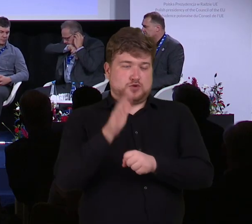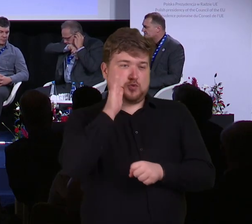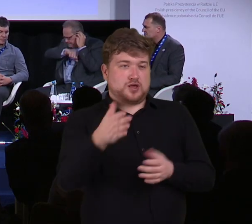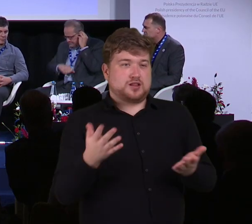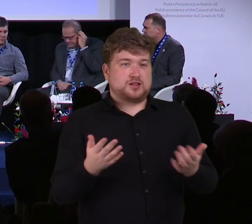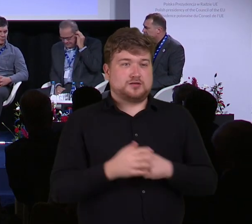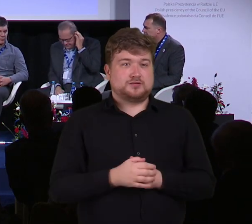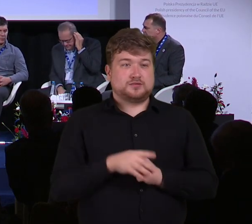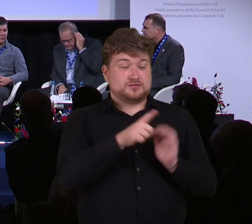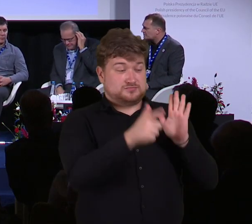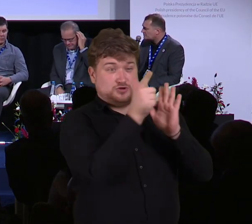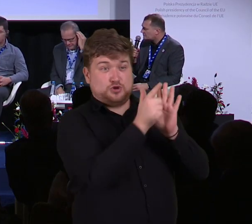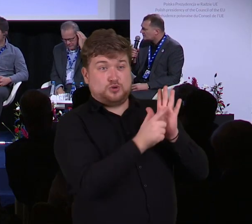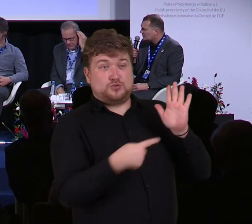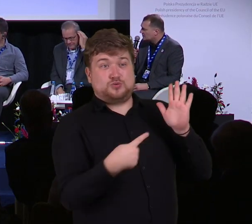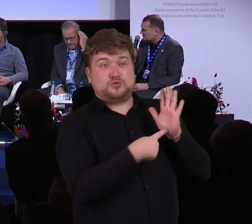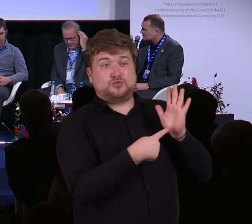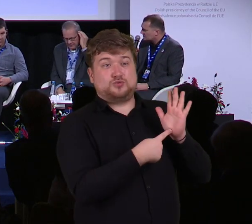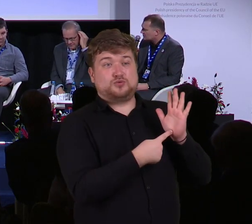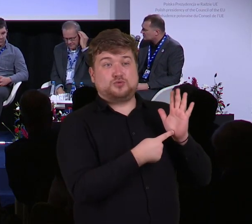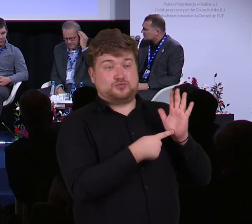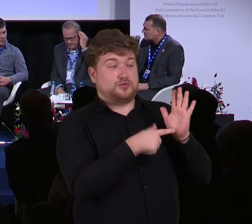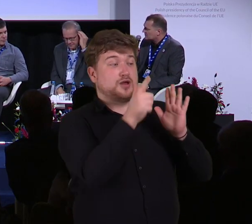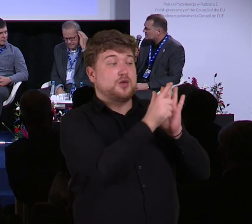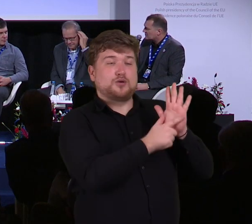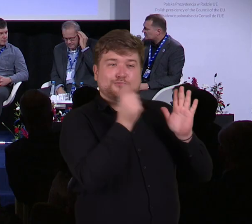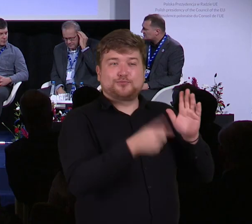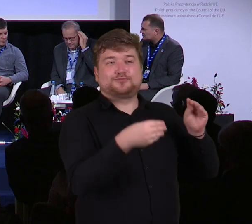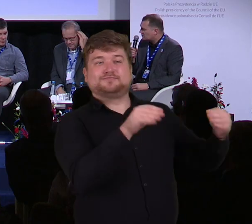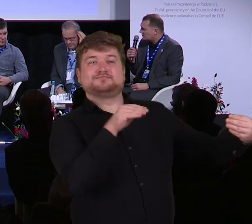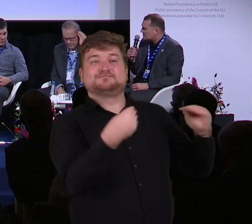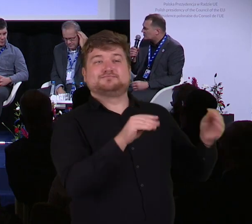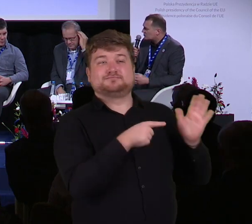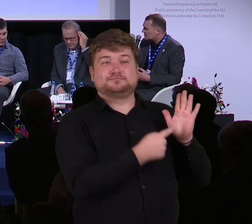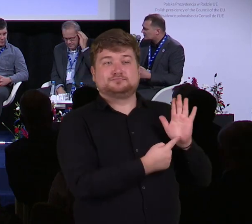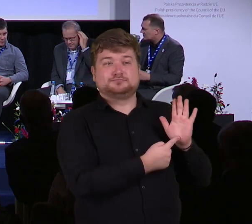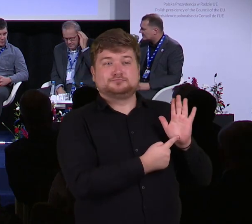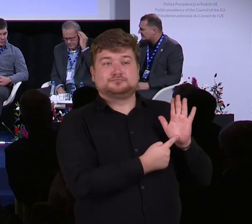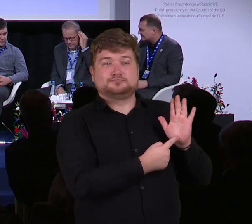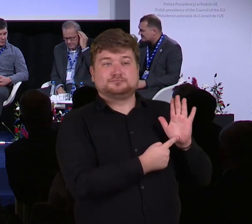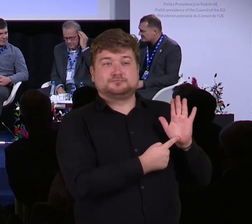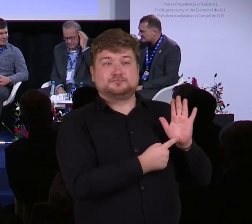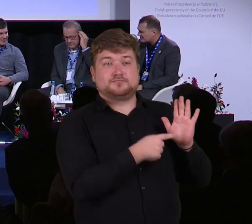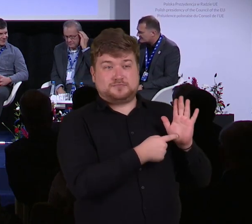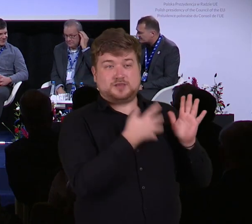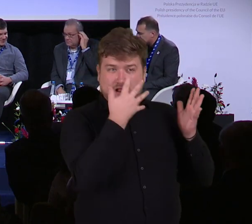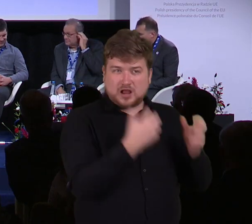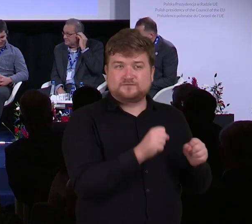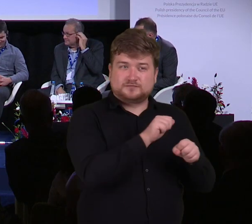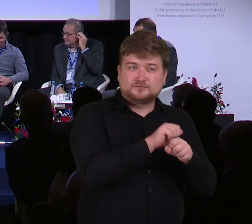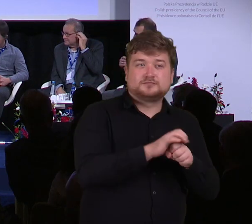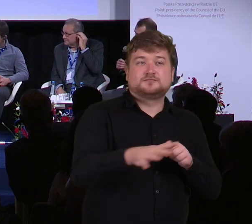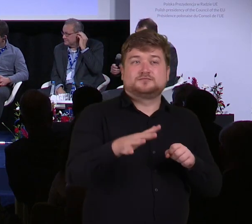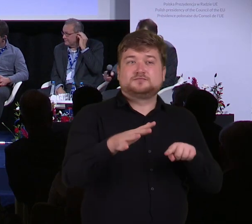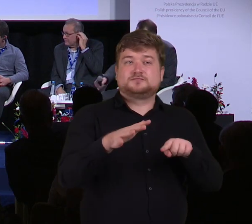to be much more efficient. So we can be jealous of our colleague who has got this tool simplified and the flexibility.